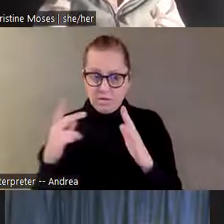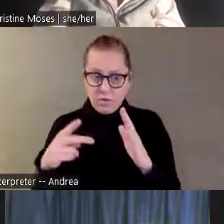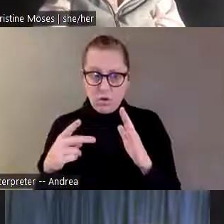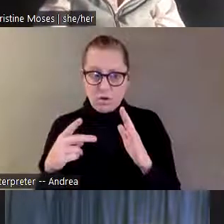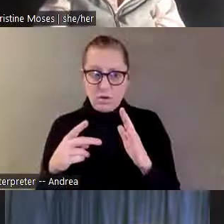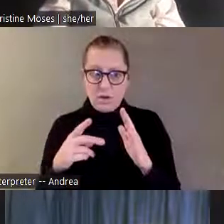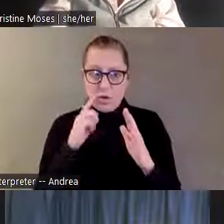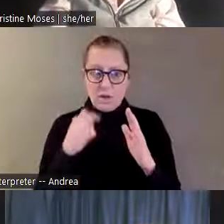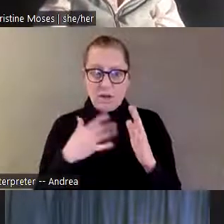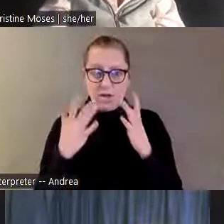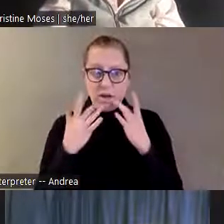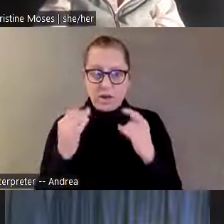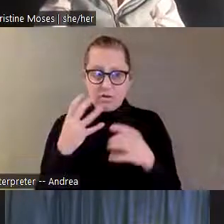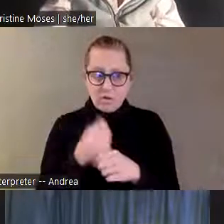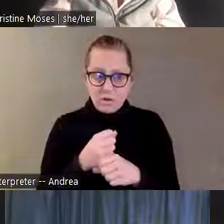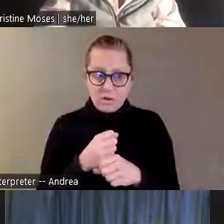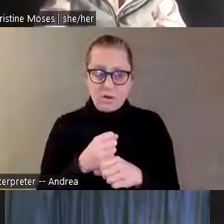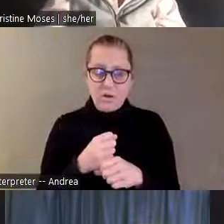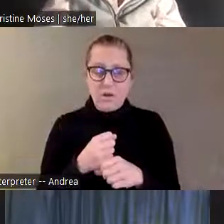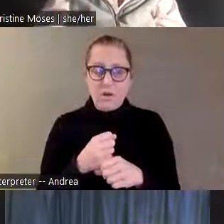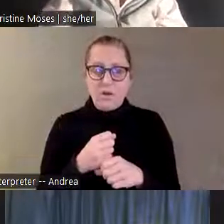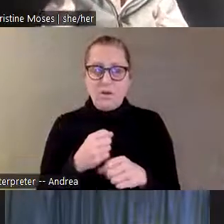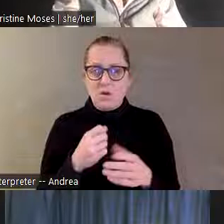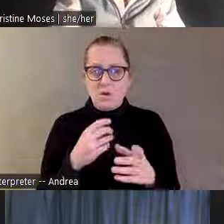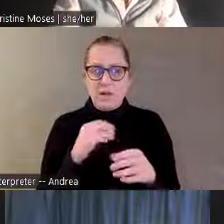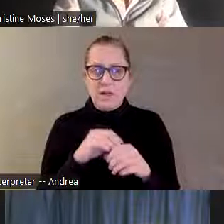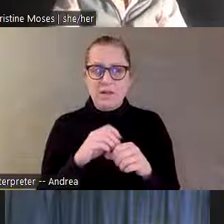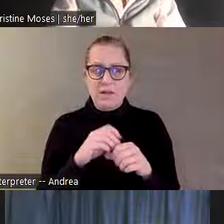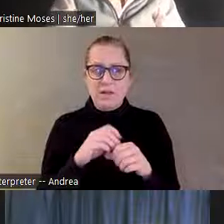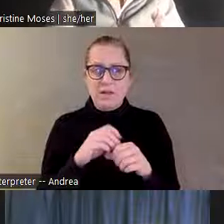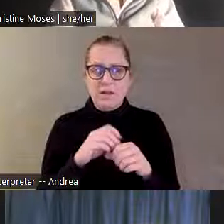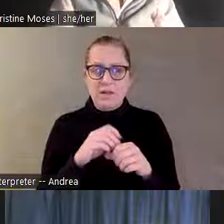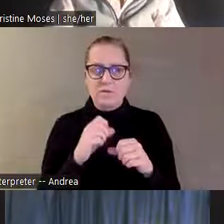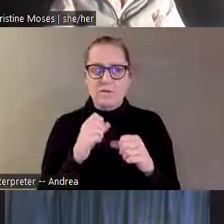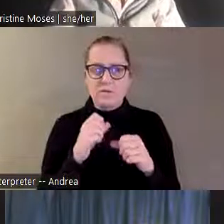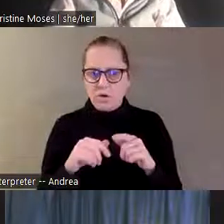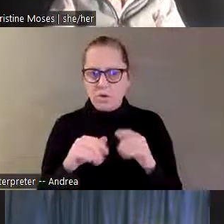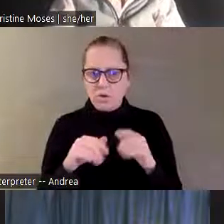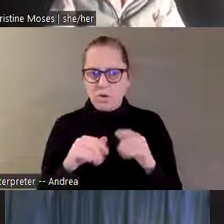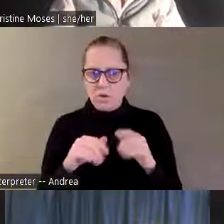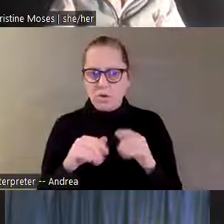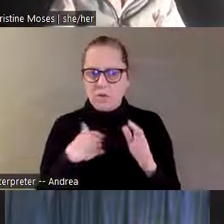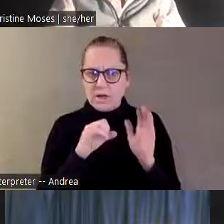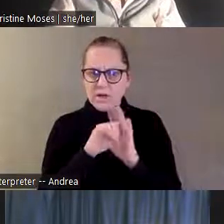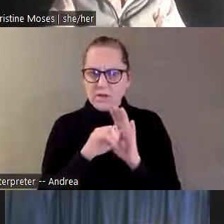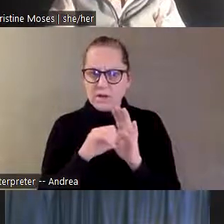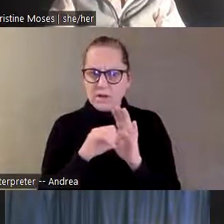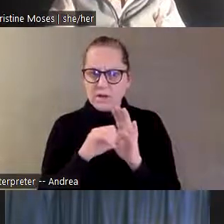a lack of trust. So in as many ways as we can identify that we are a community body